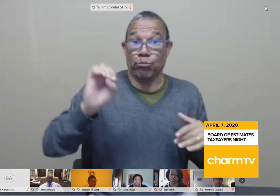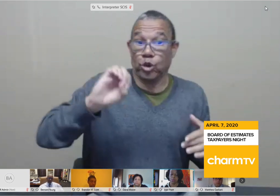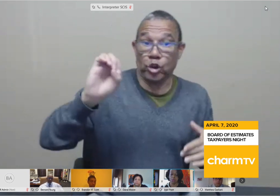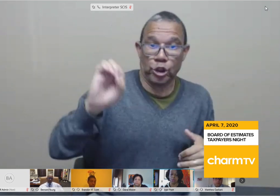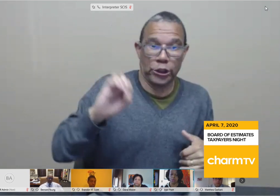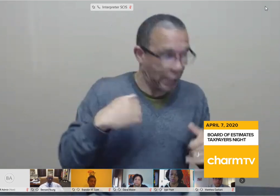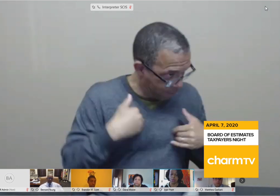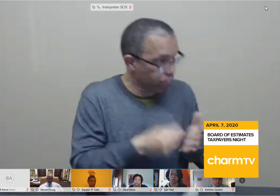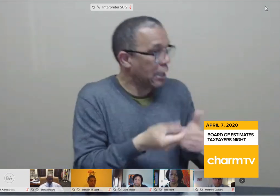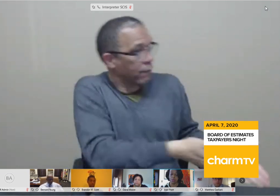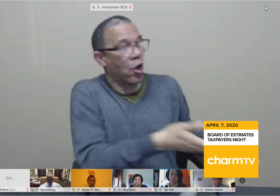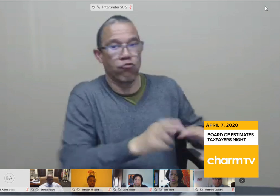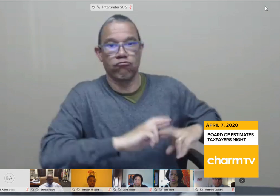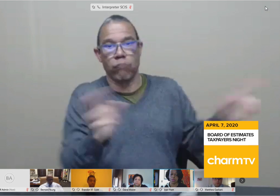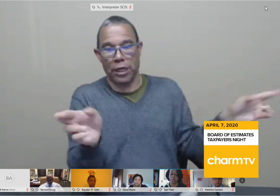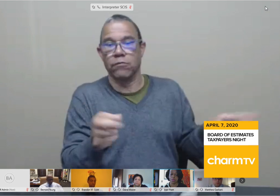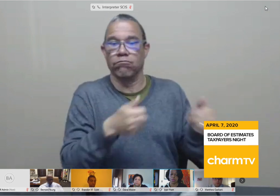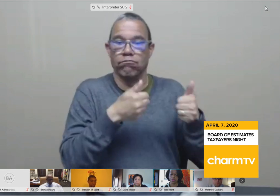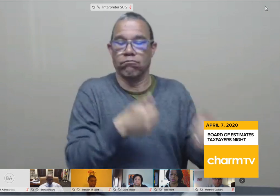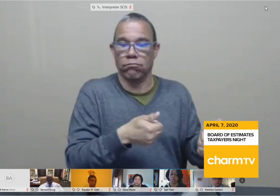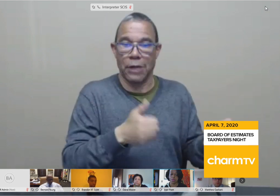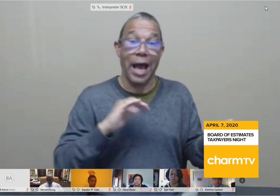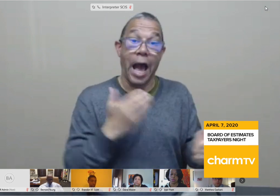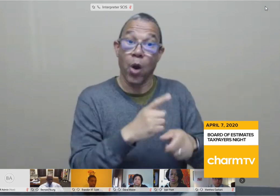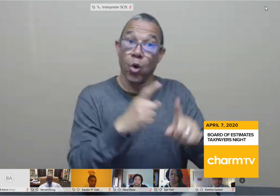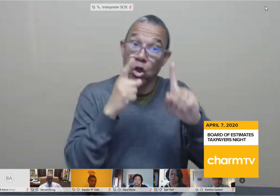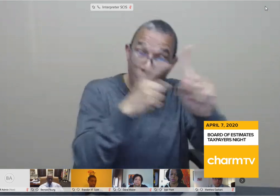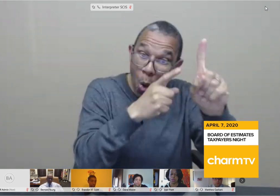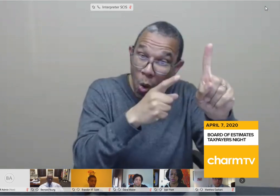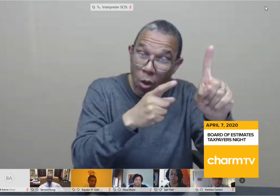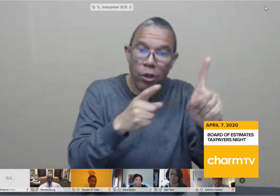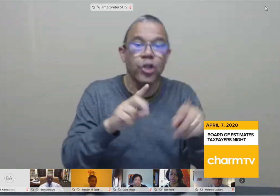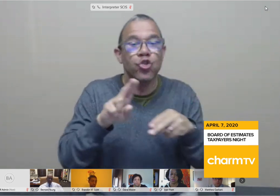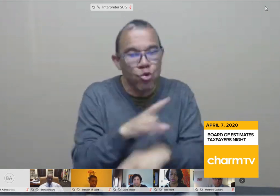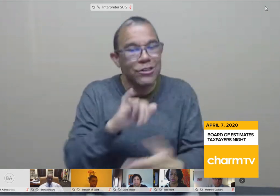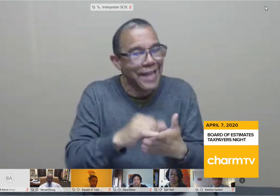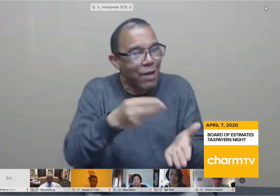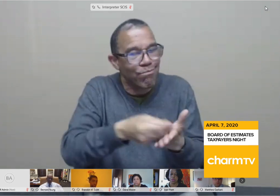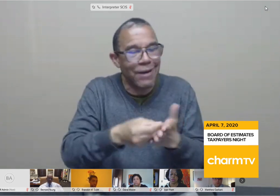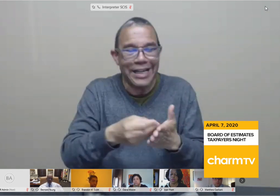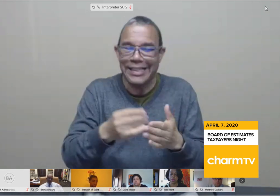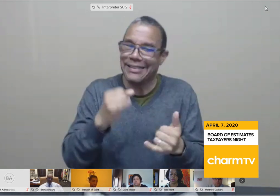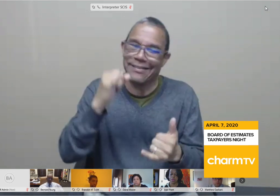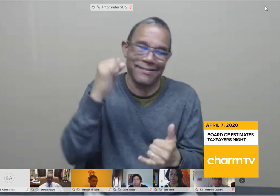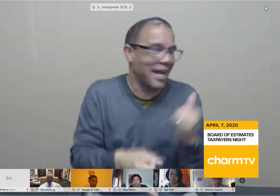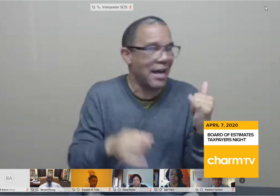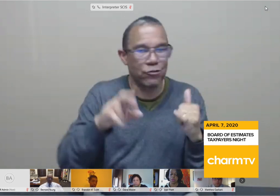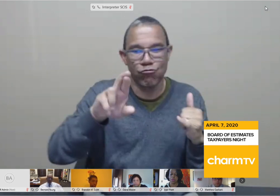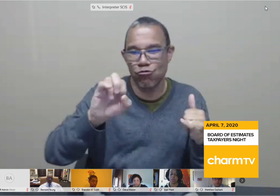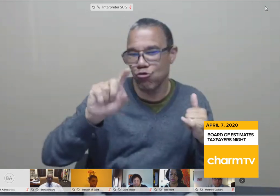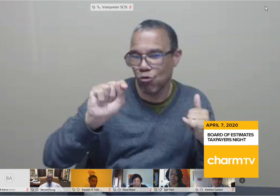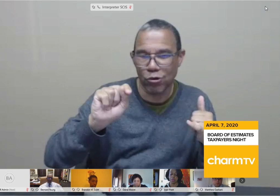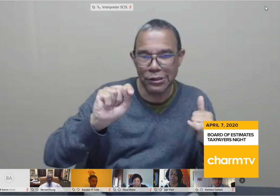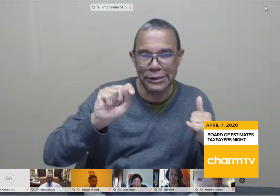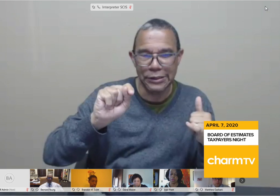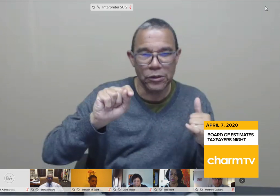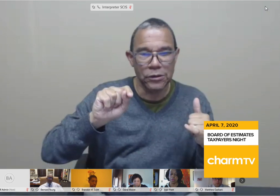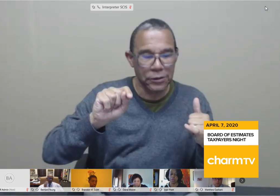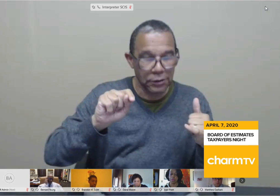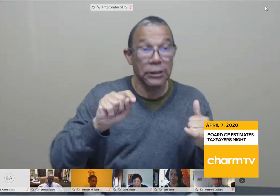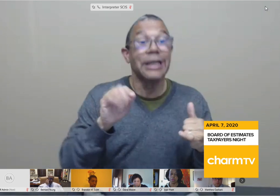Our goal in any crisis like this is to only use the rainy day fund as a last resort. If we do use